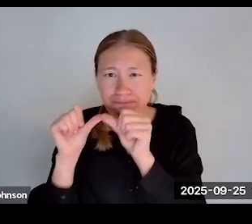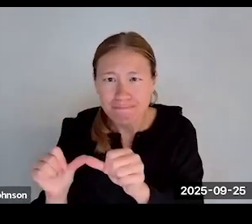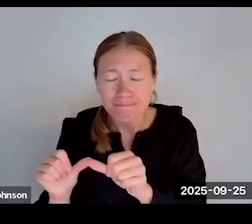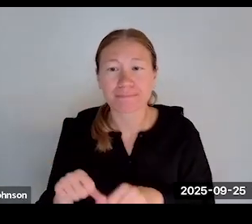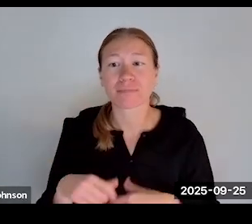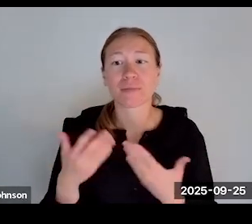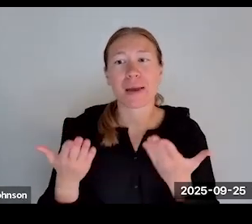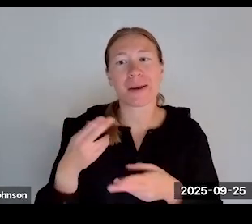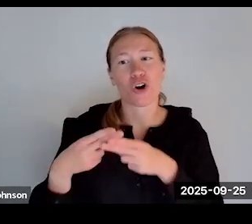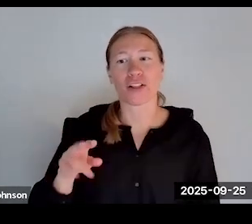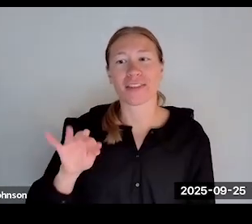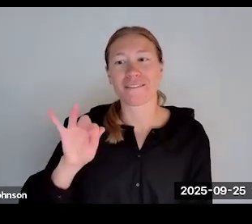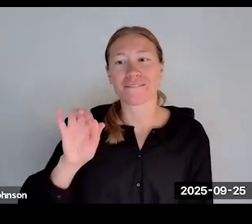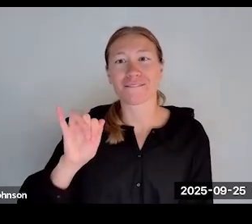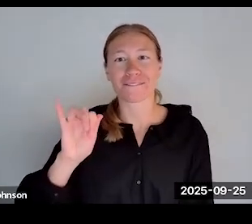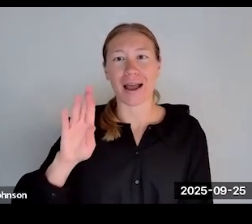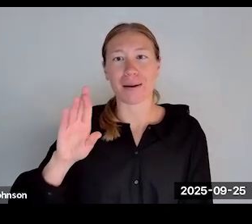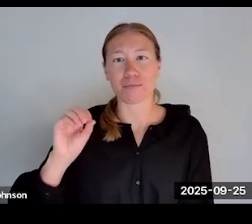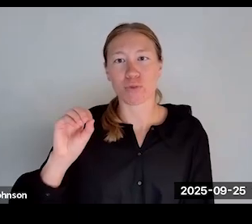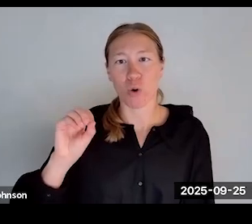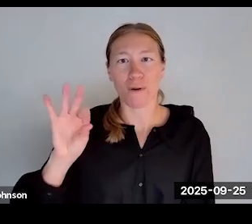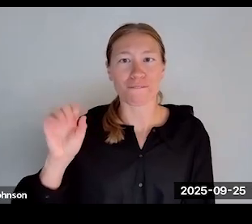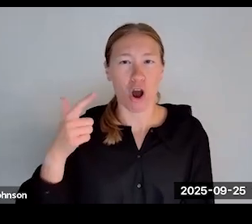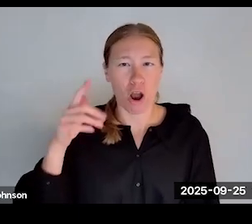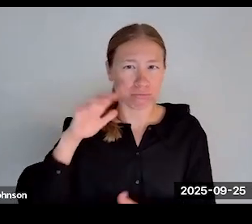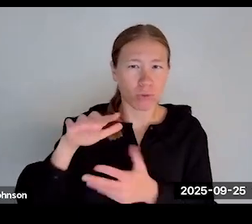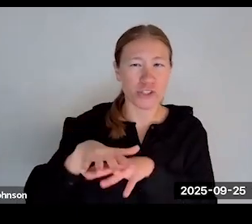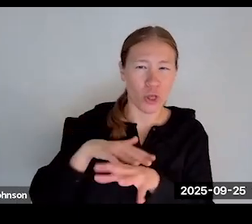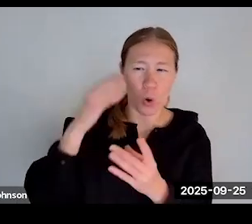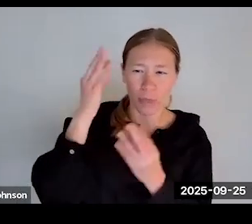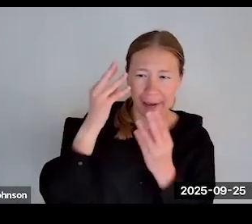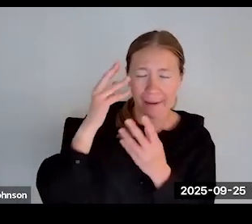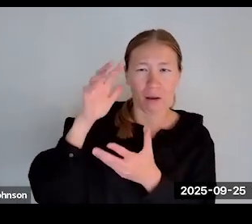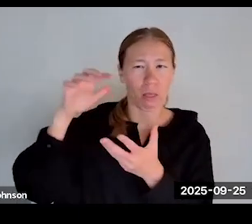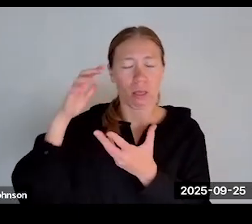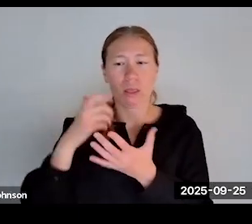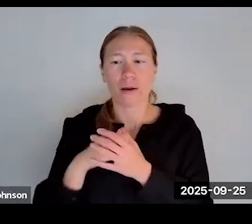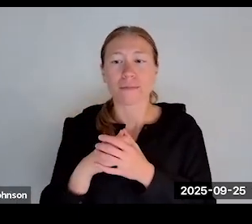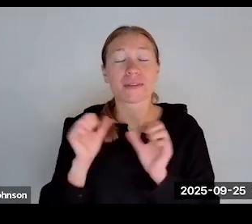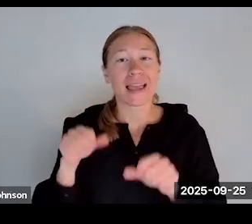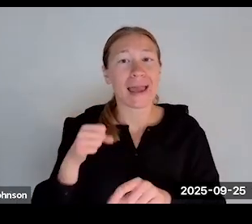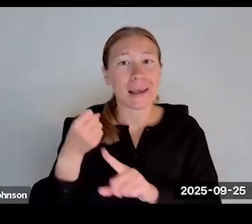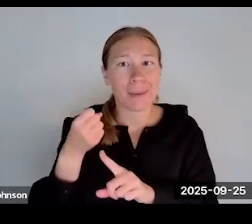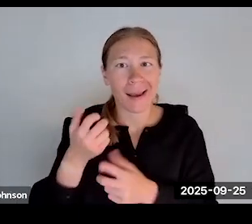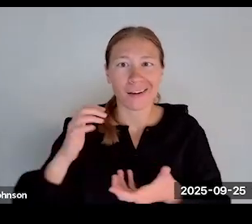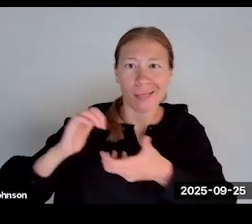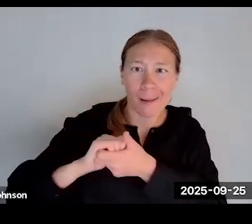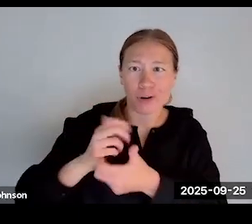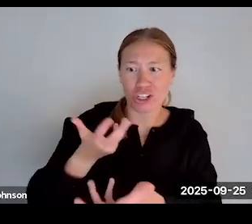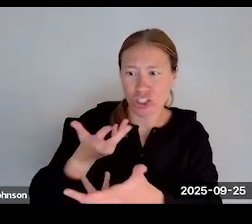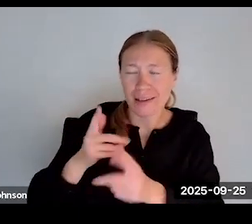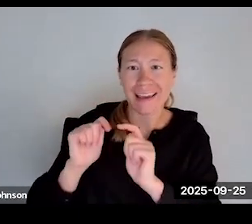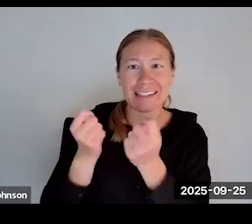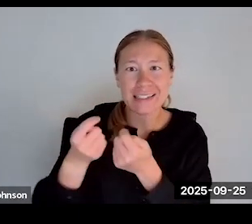as fibrofog or slowed thinking. It can also include negative impacts on collaboration and communication